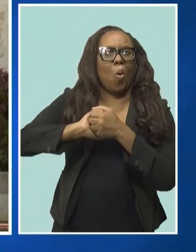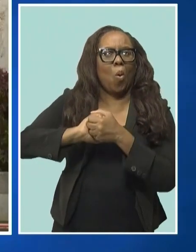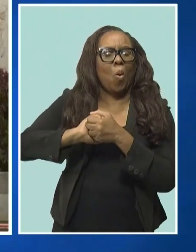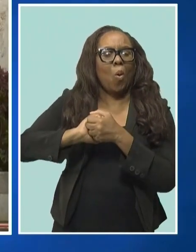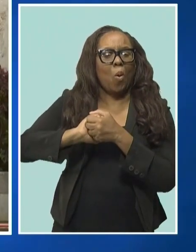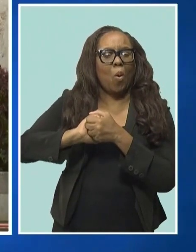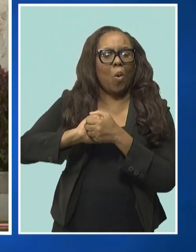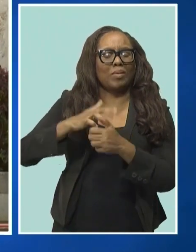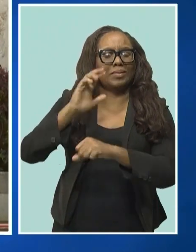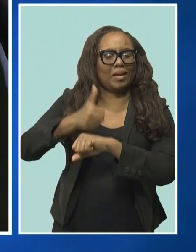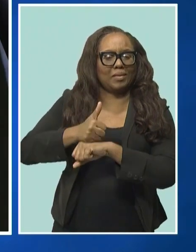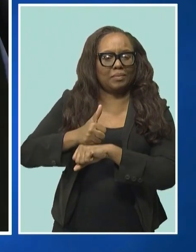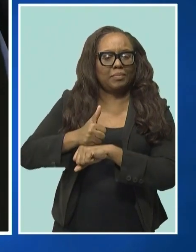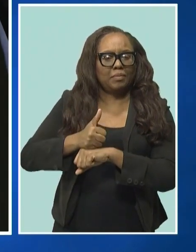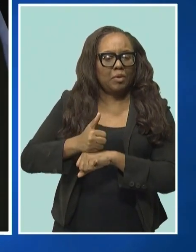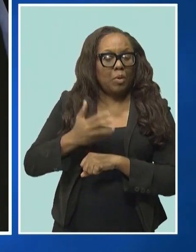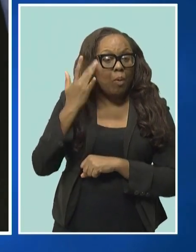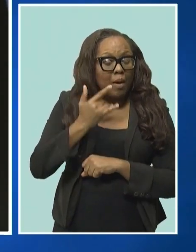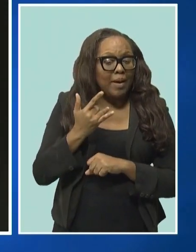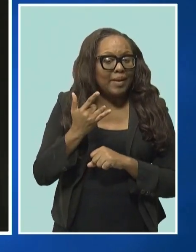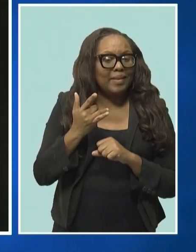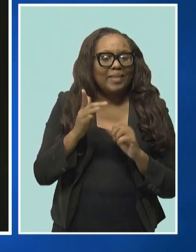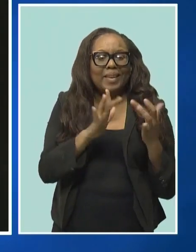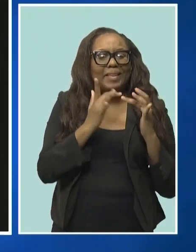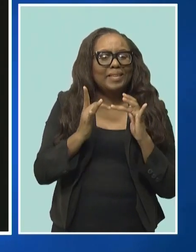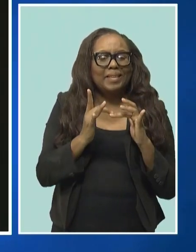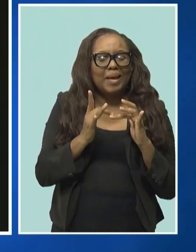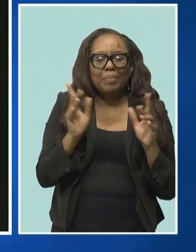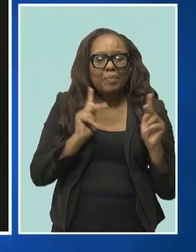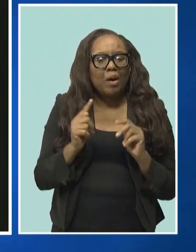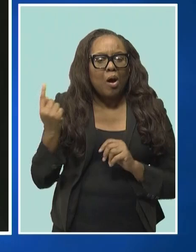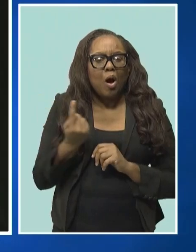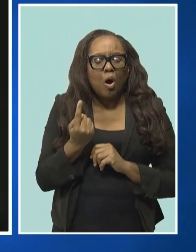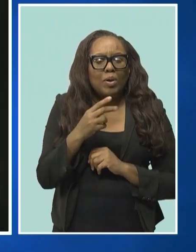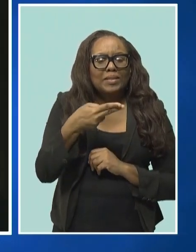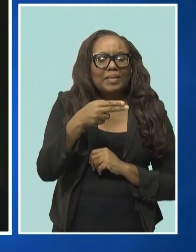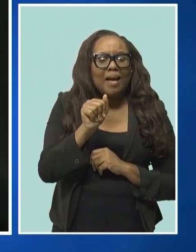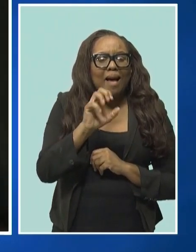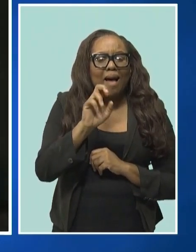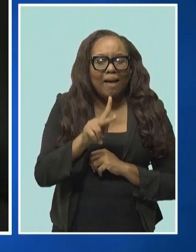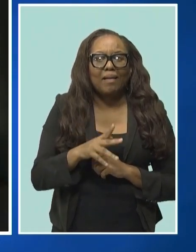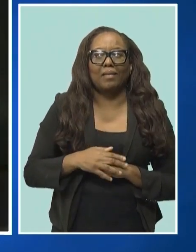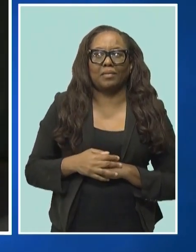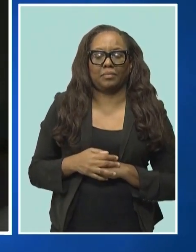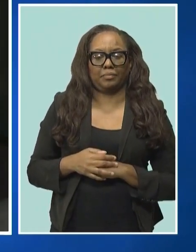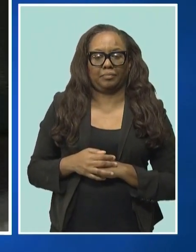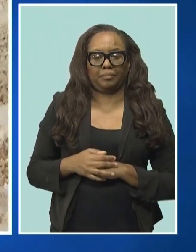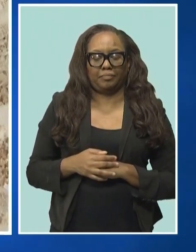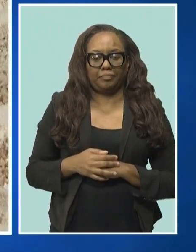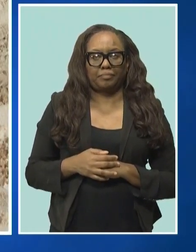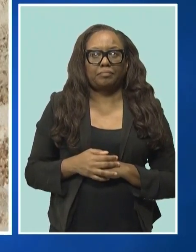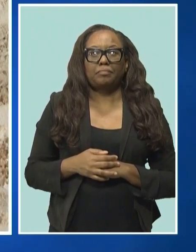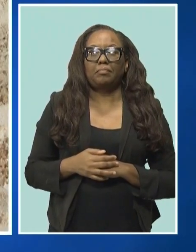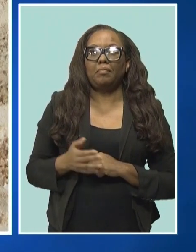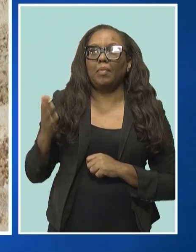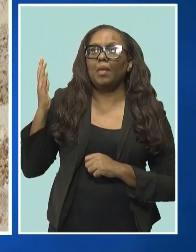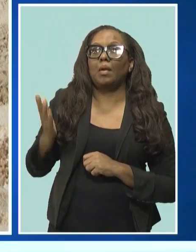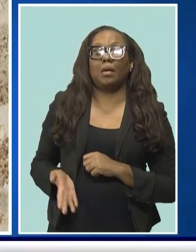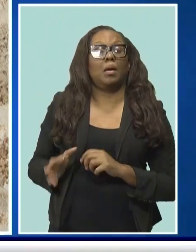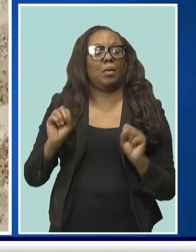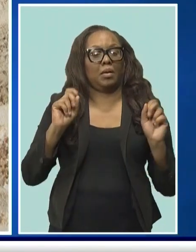gave details. The networks that what I would call national security traffic.